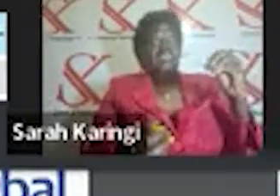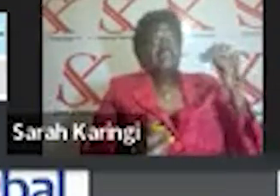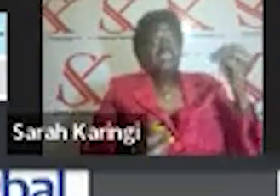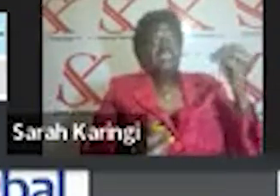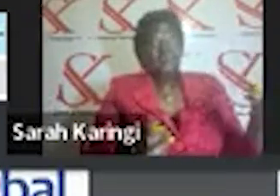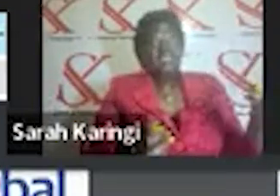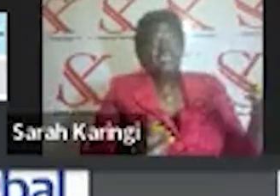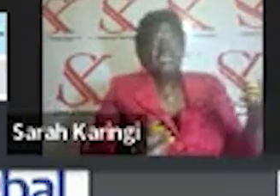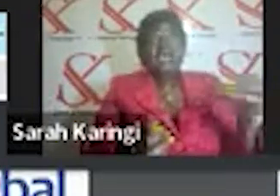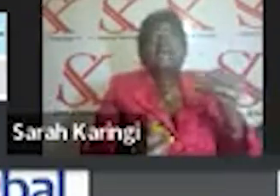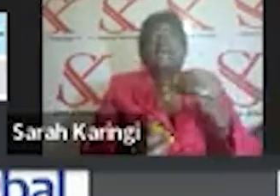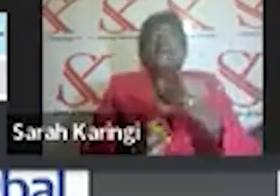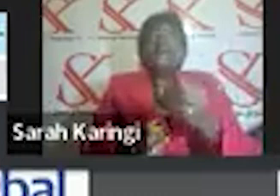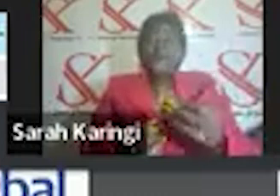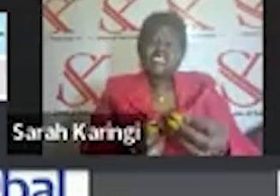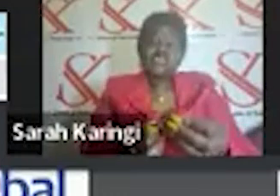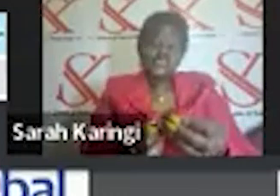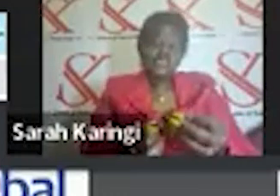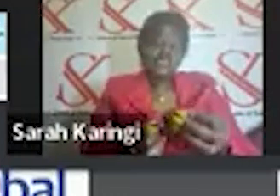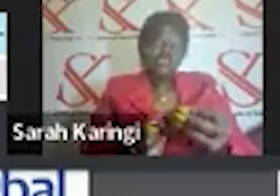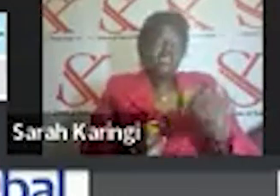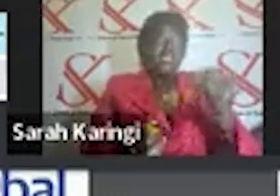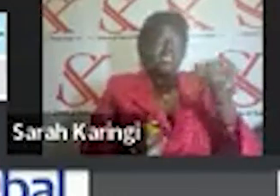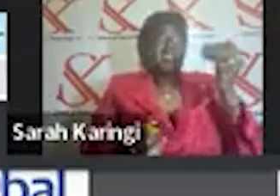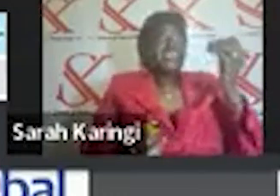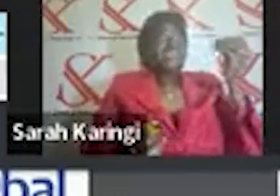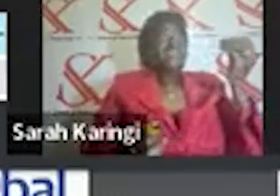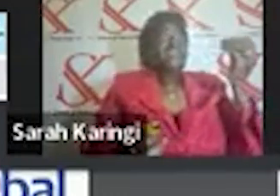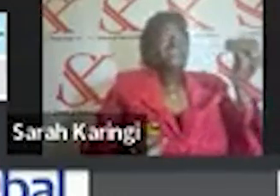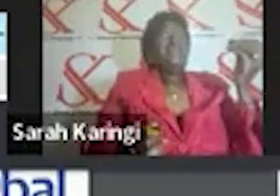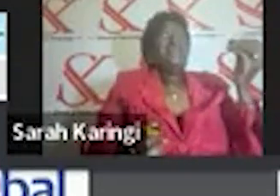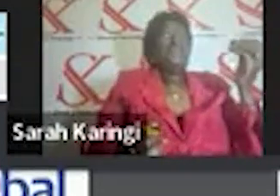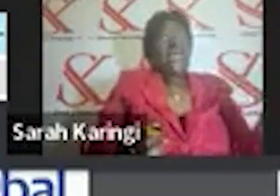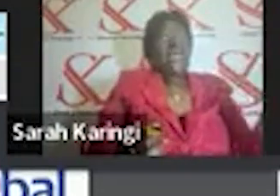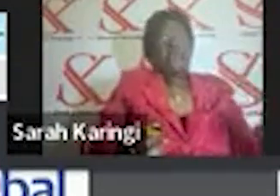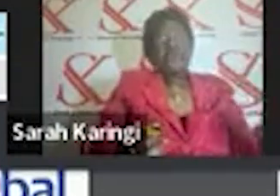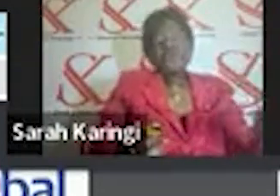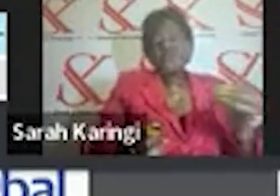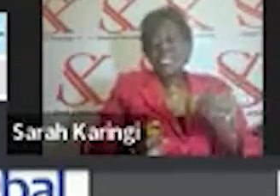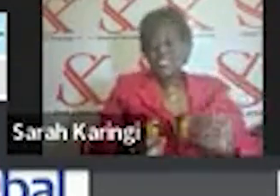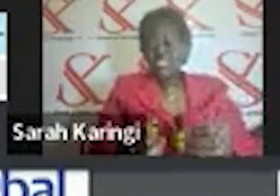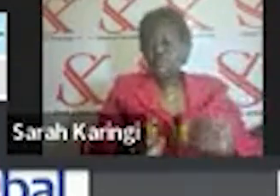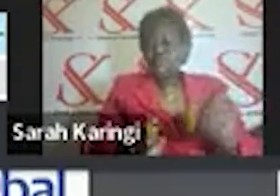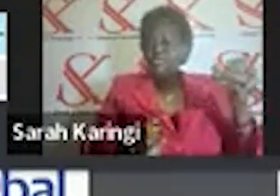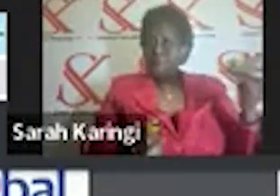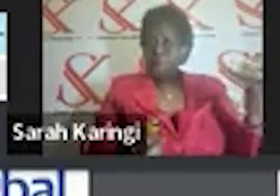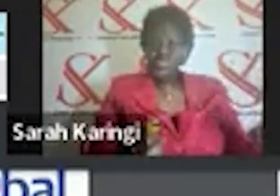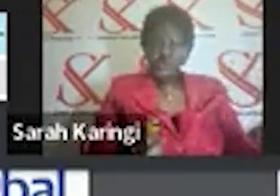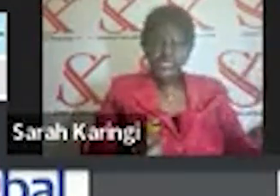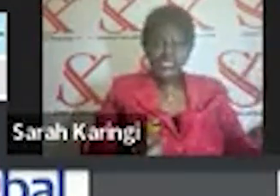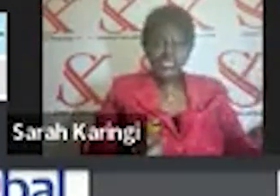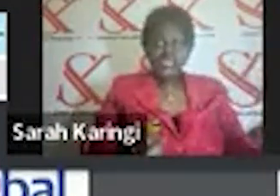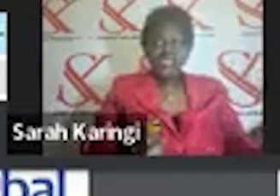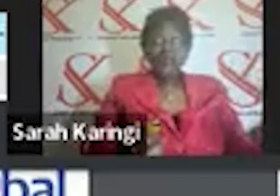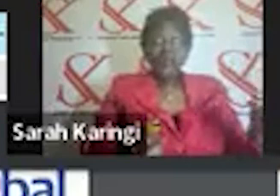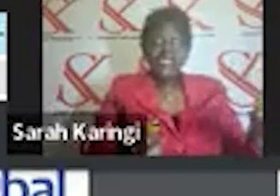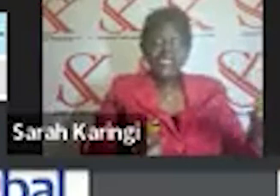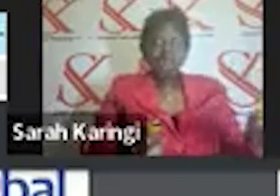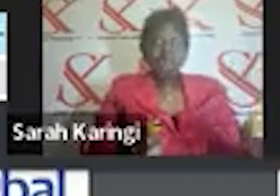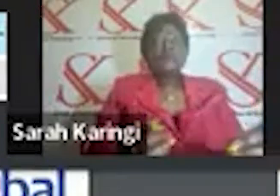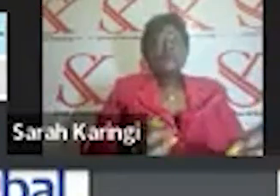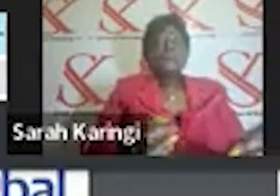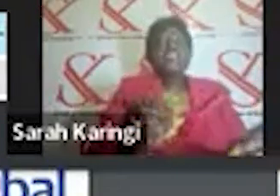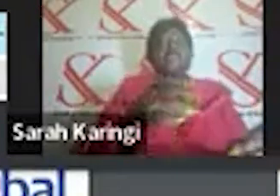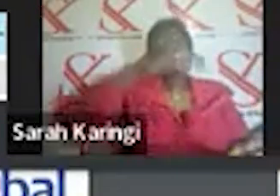that even globally, I'm called to go and speak. Like in July, I'll be going to Canada to speak about networking.